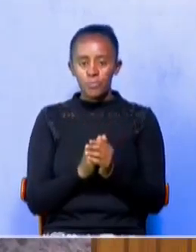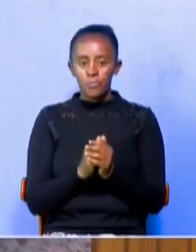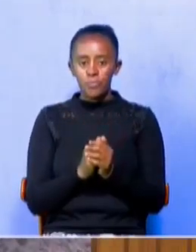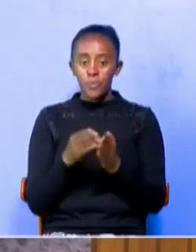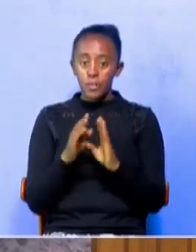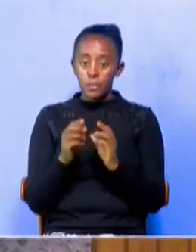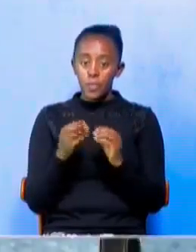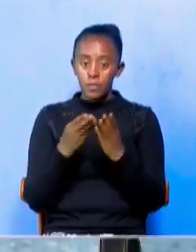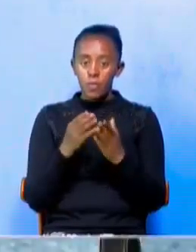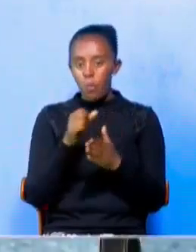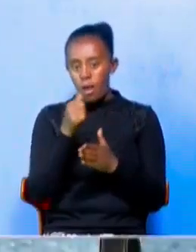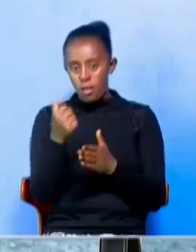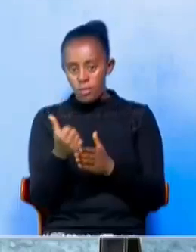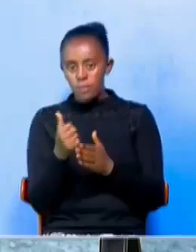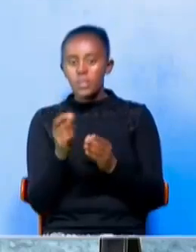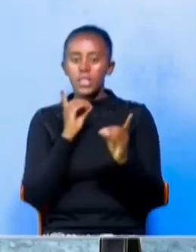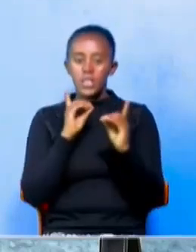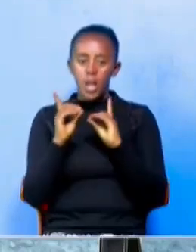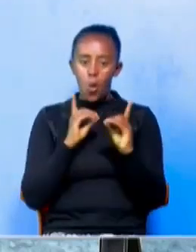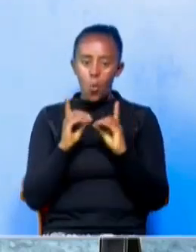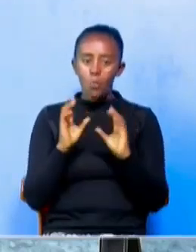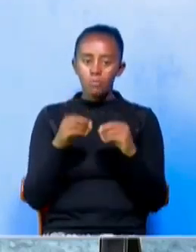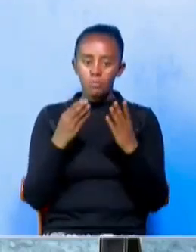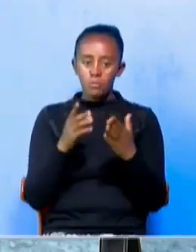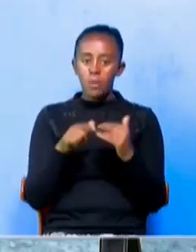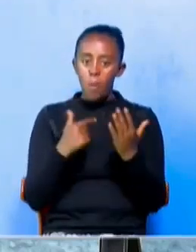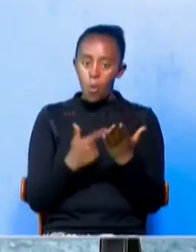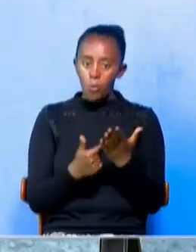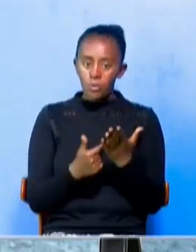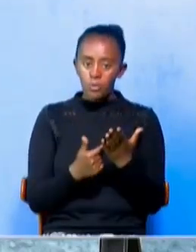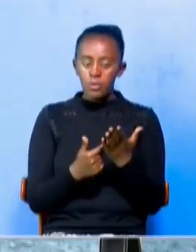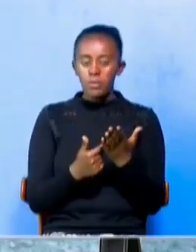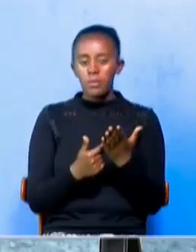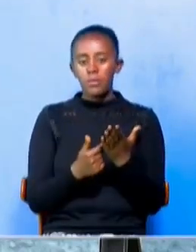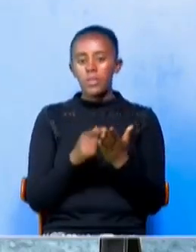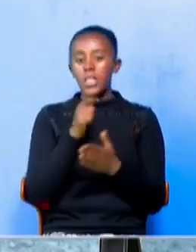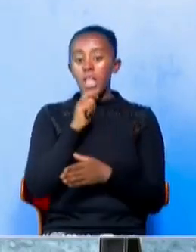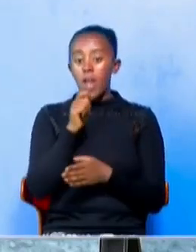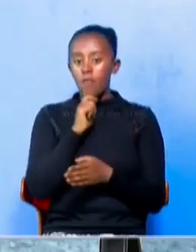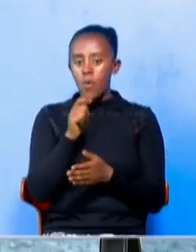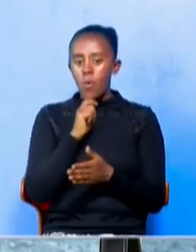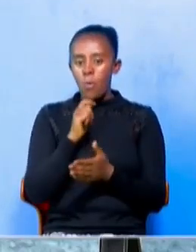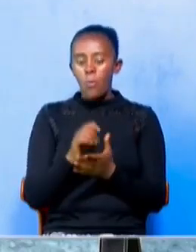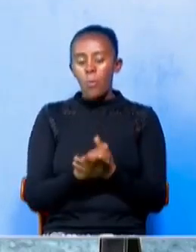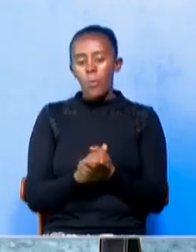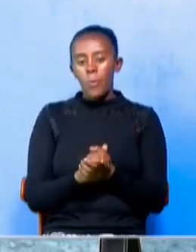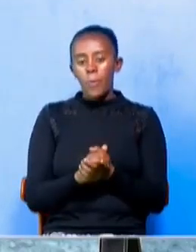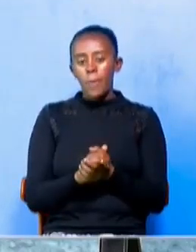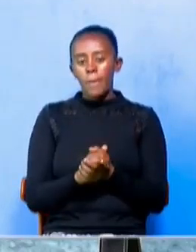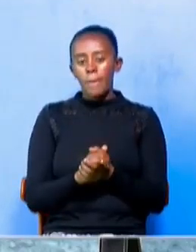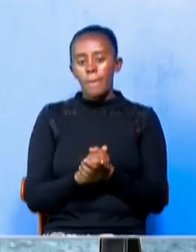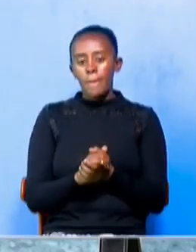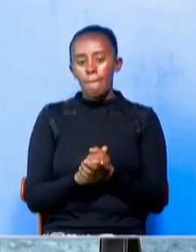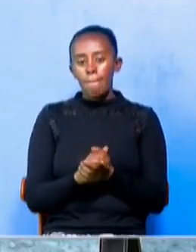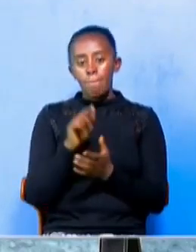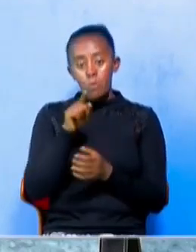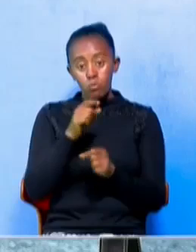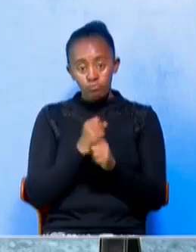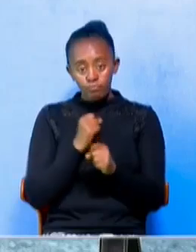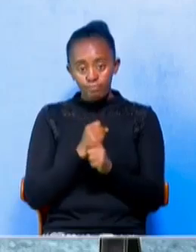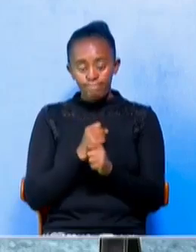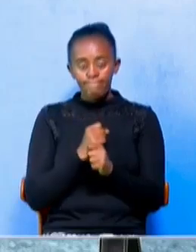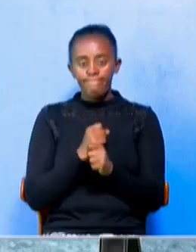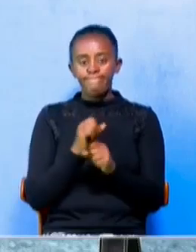you another dialogue about interview. You are going to conduct